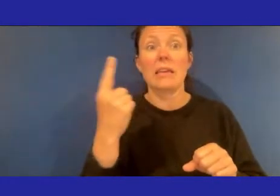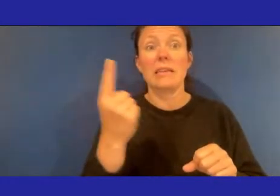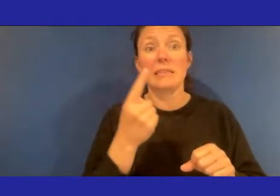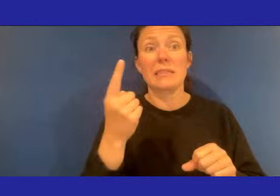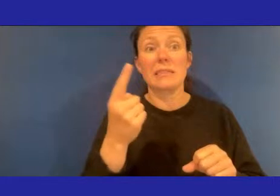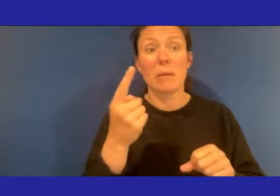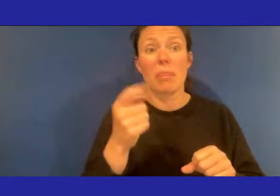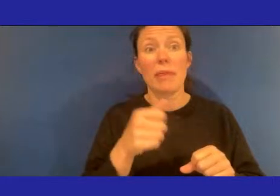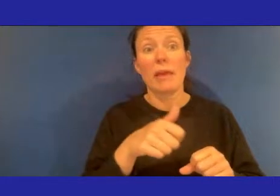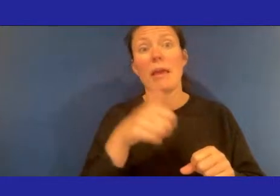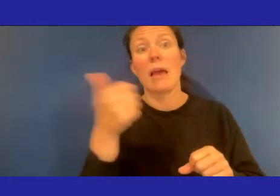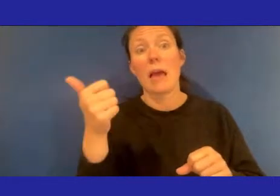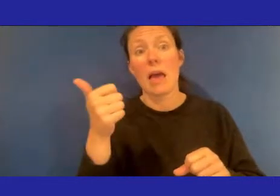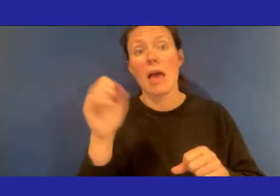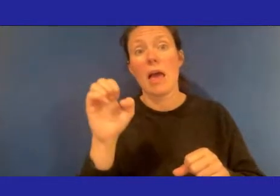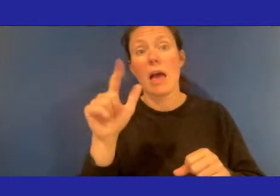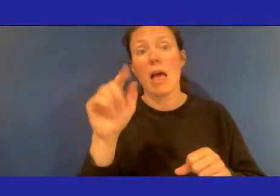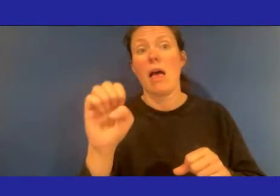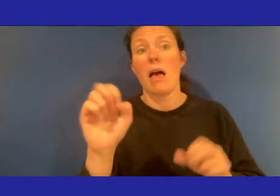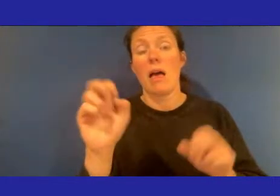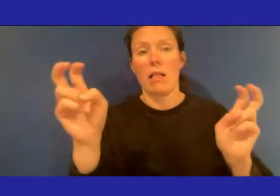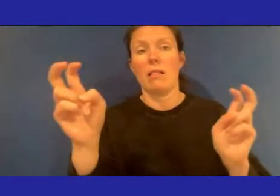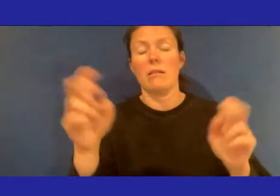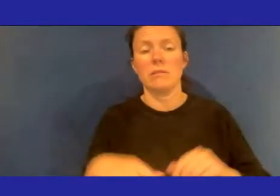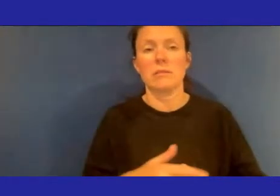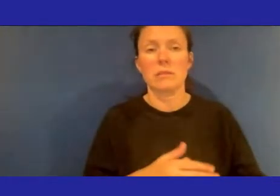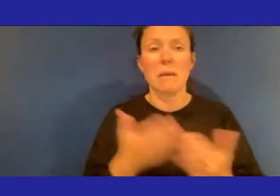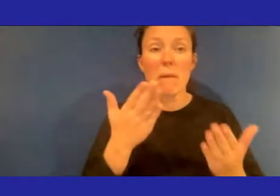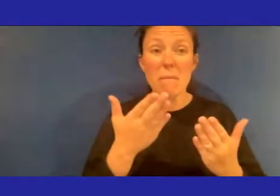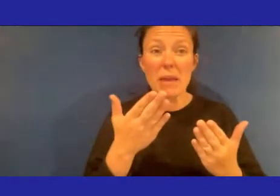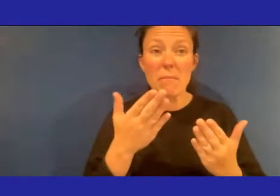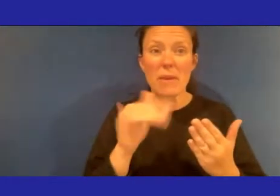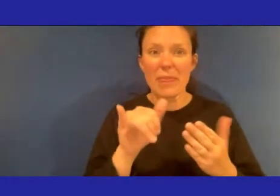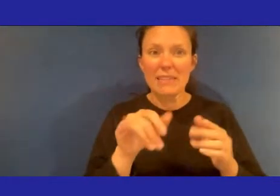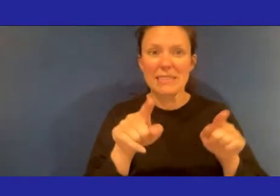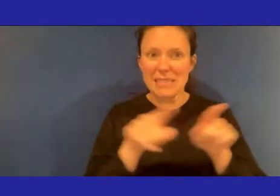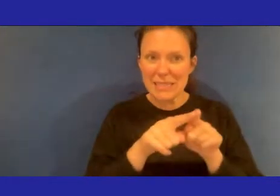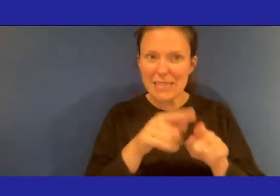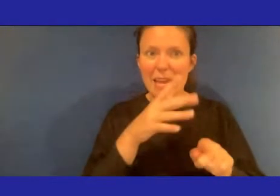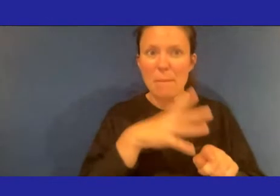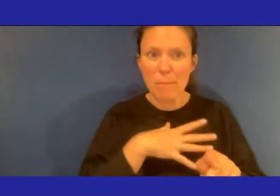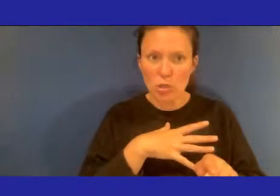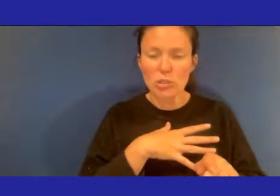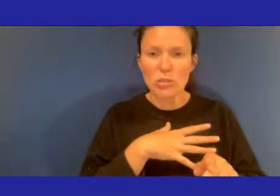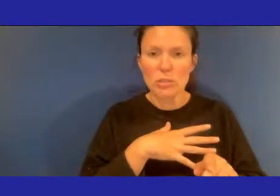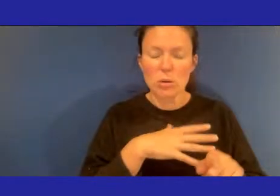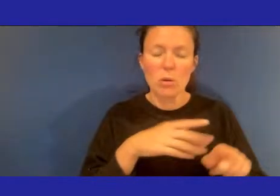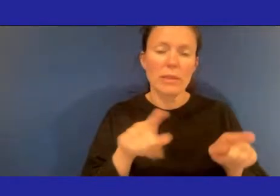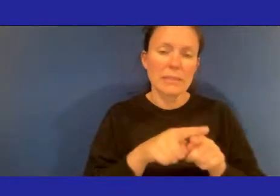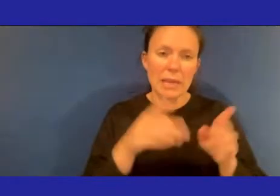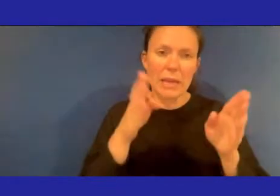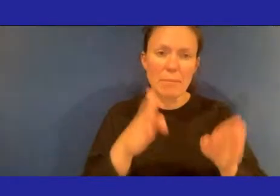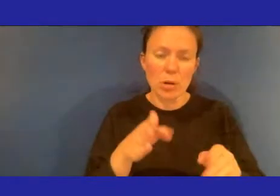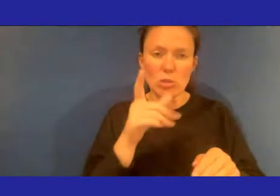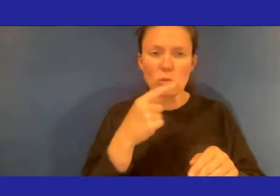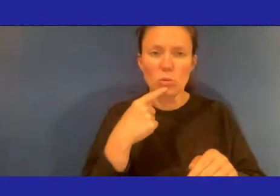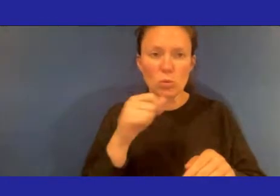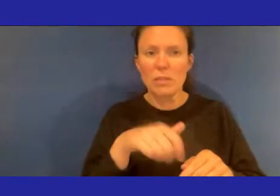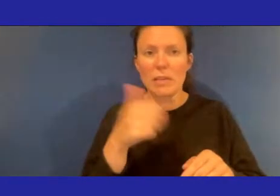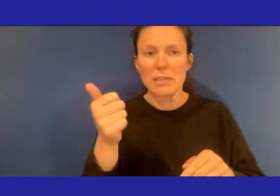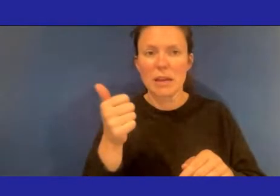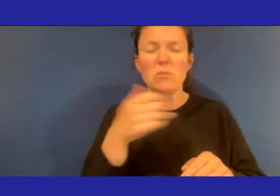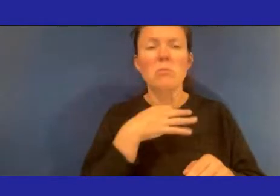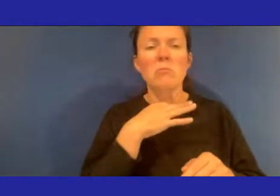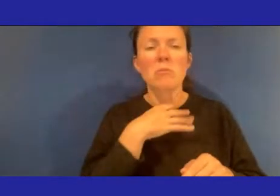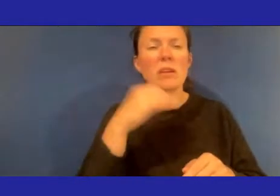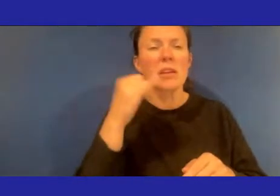But it may be the same person that is other. So, if you're dividing the data, it would be good just to